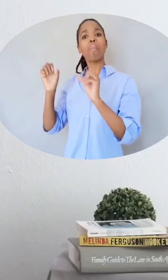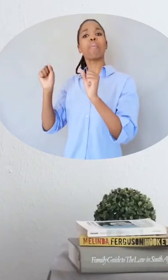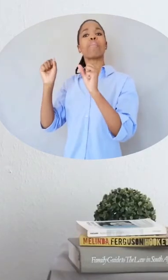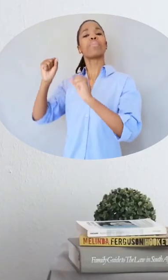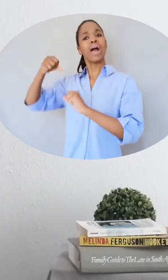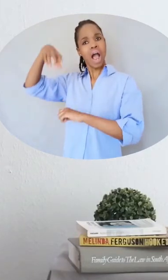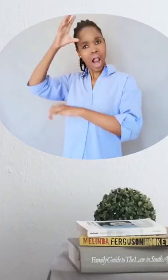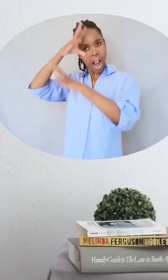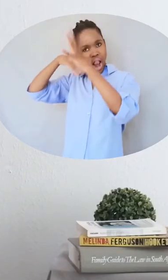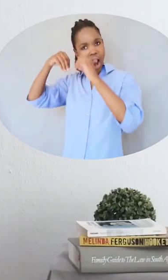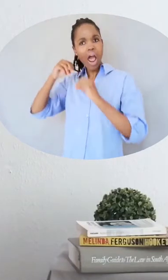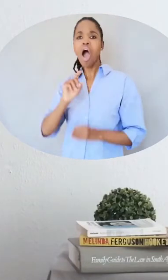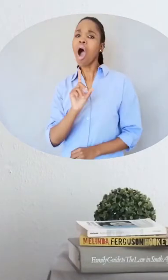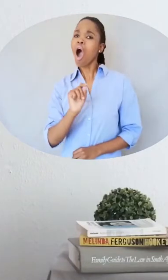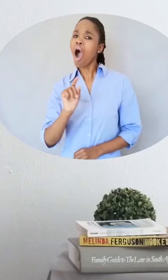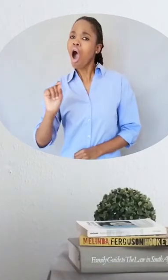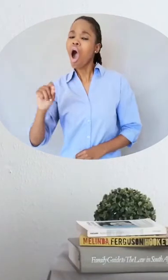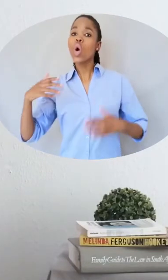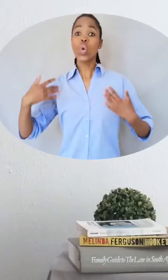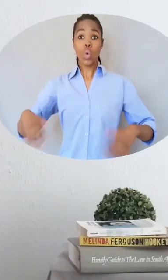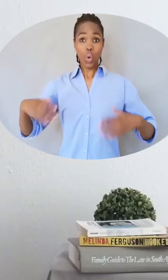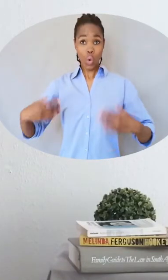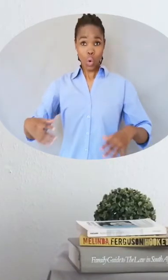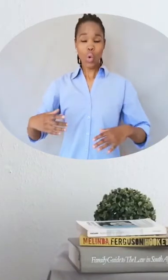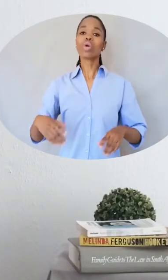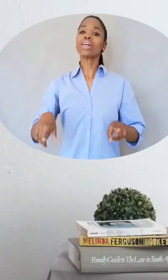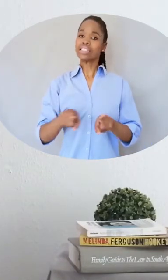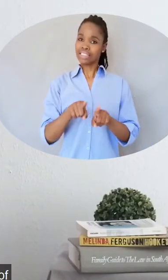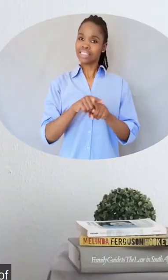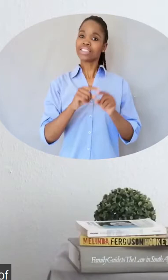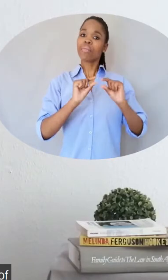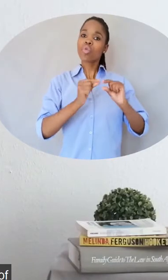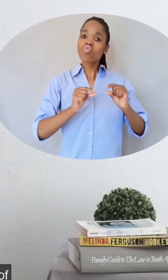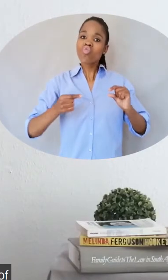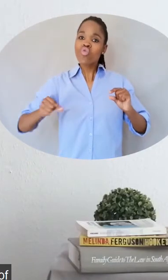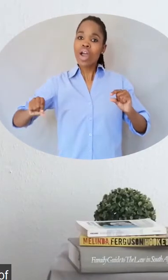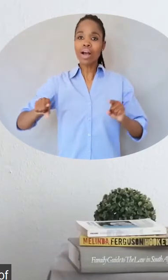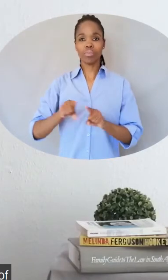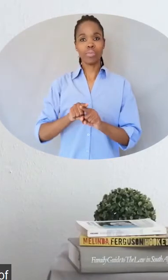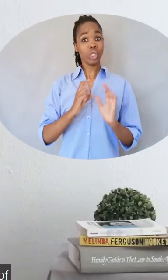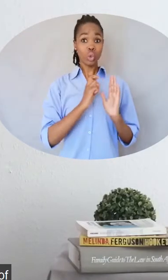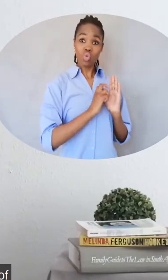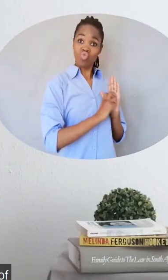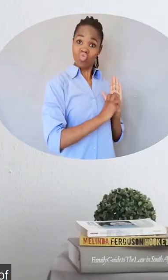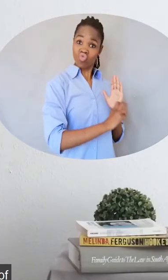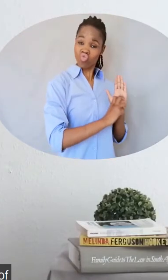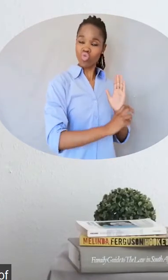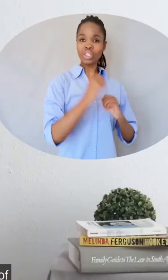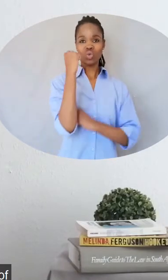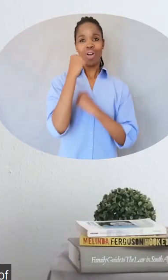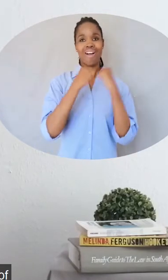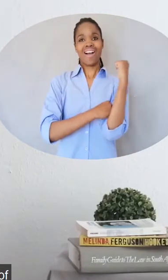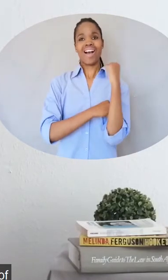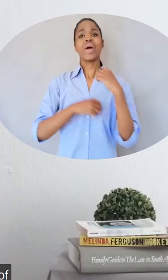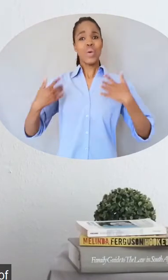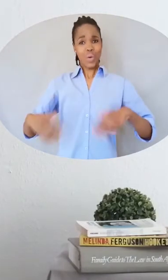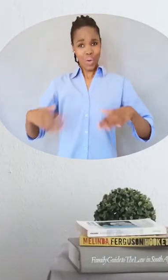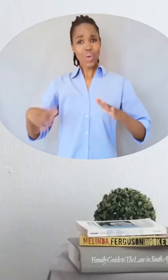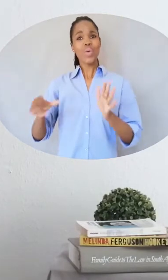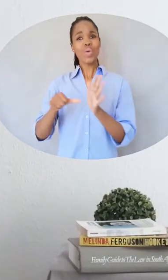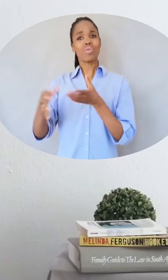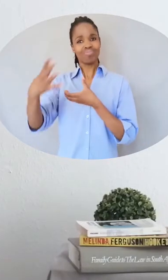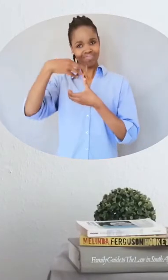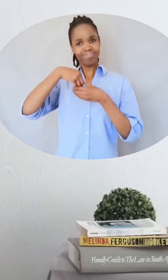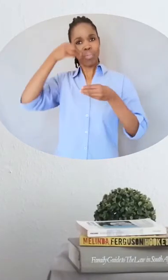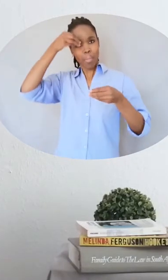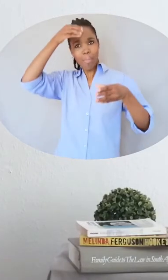in the language. I learned the grammar, the rules and the structure of the language. And that's